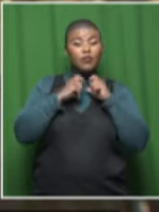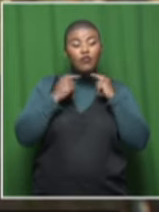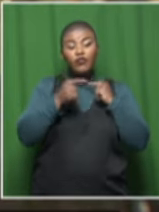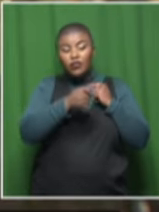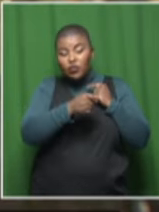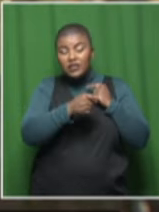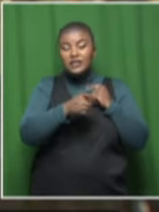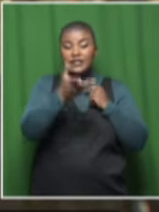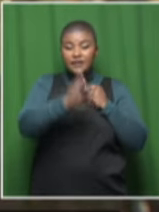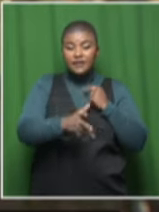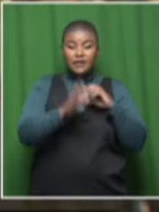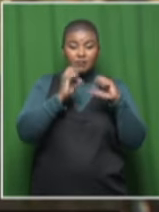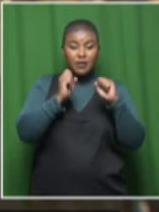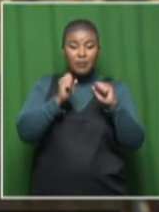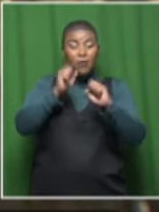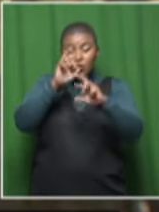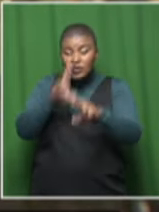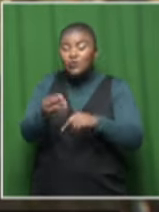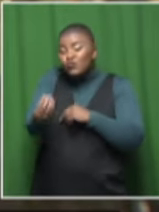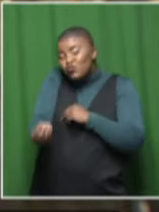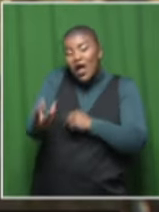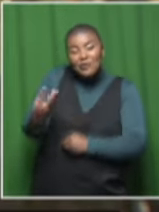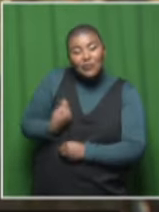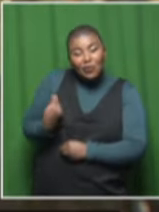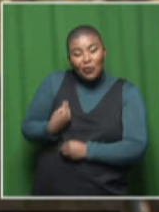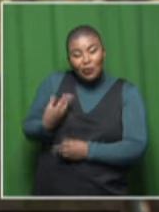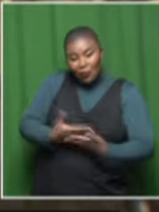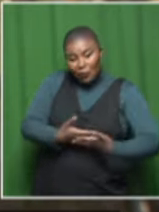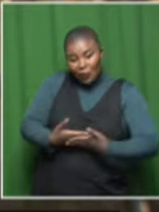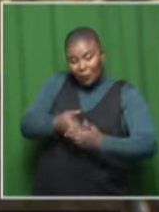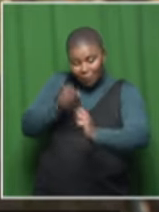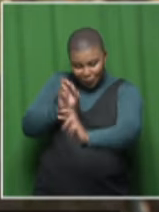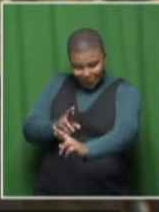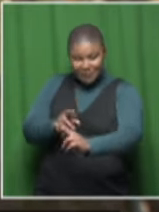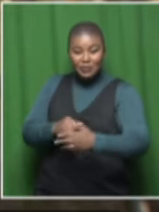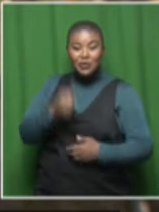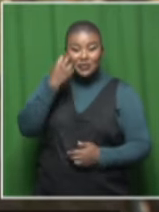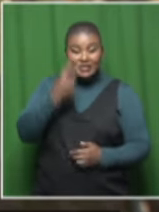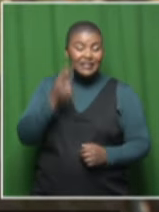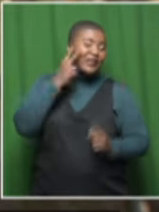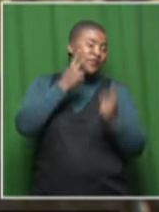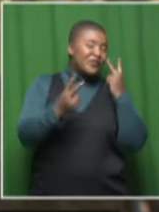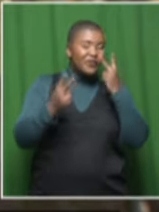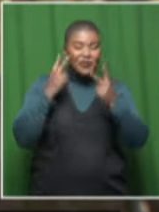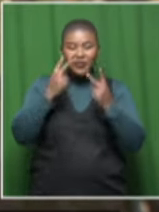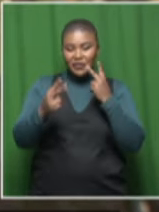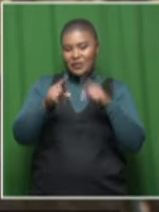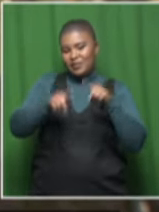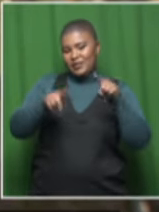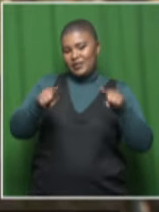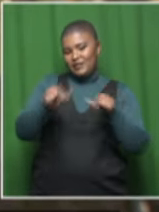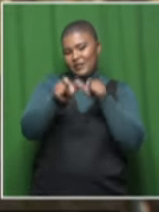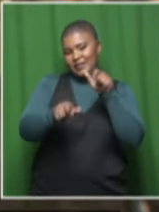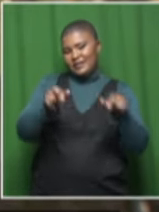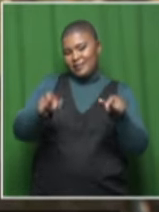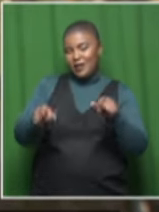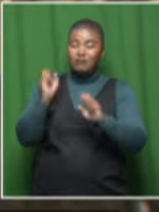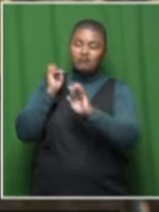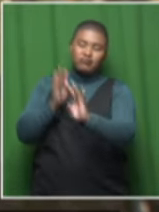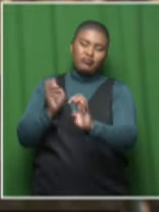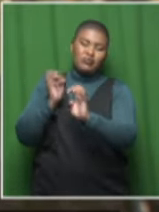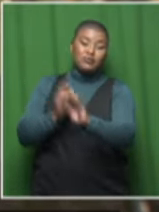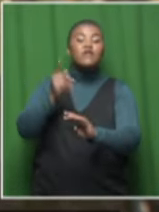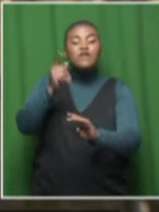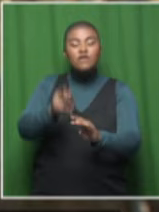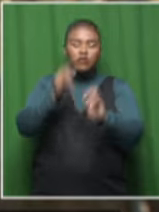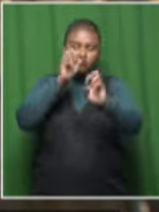that he actually respected even, you know, the little children. So this is just the various views from the various mourners that have come